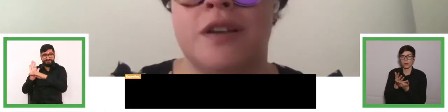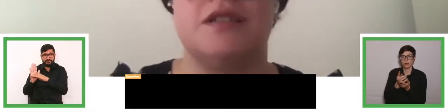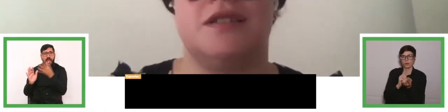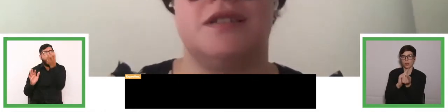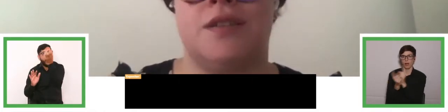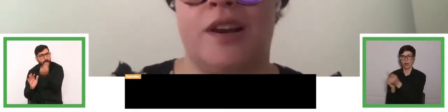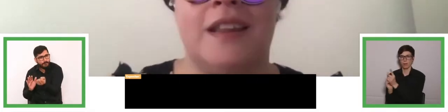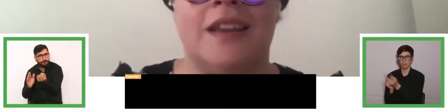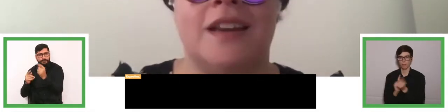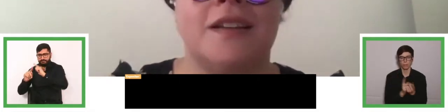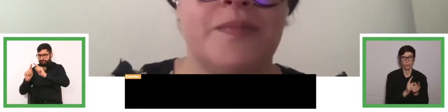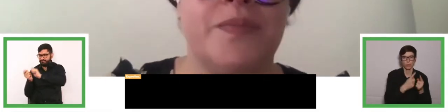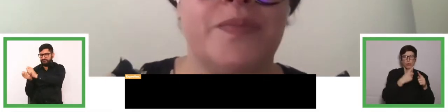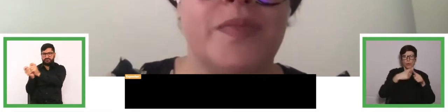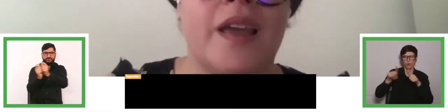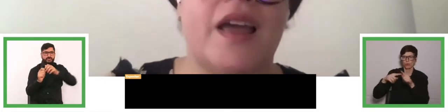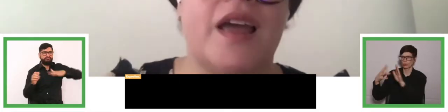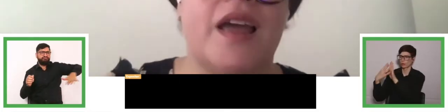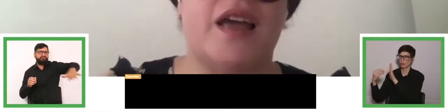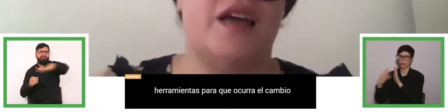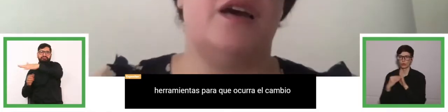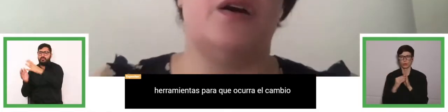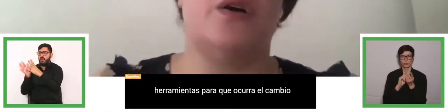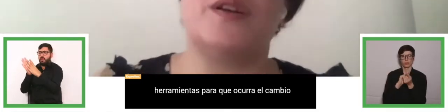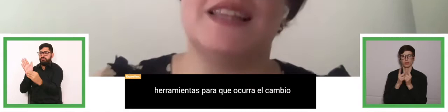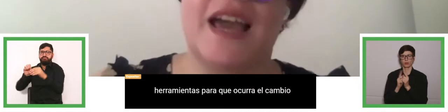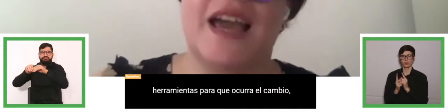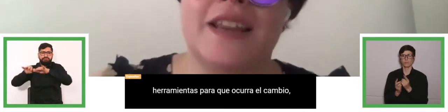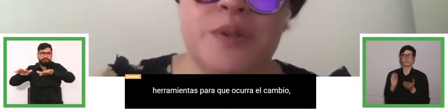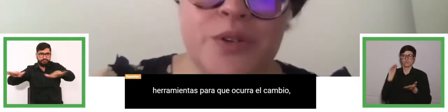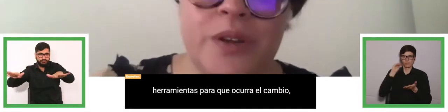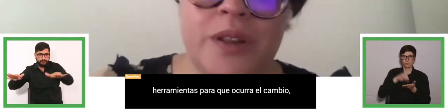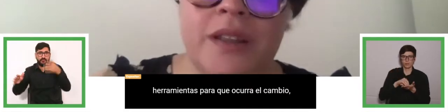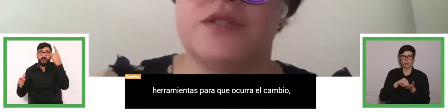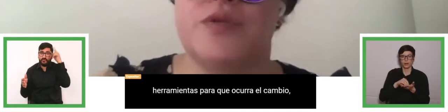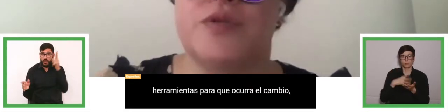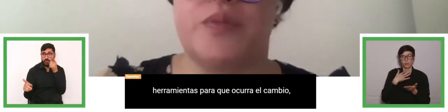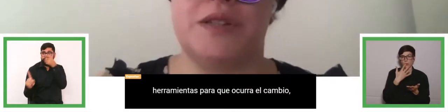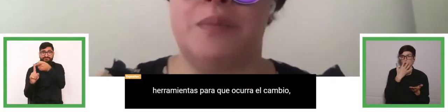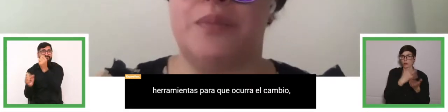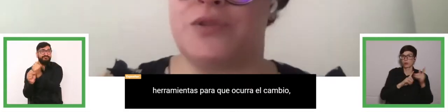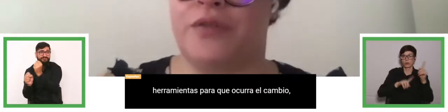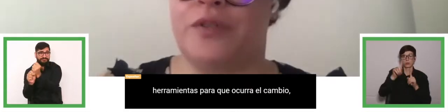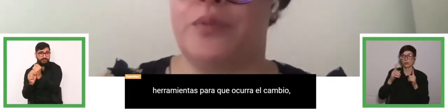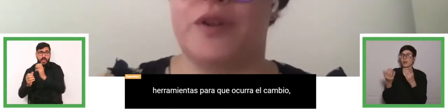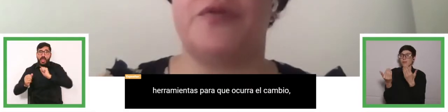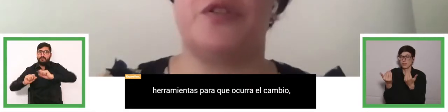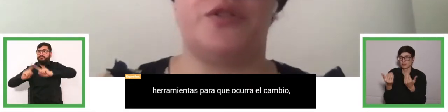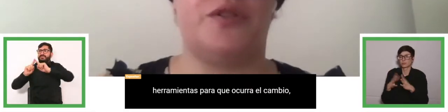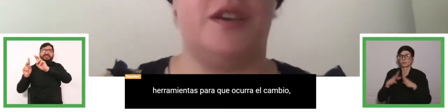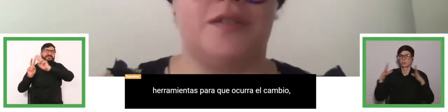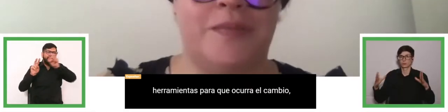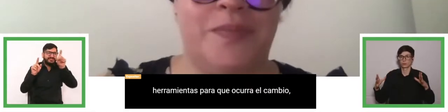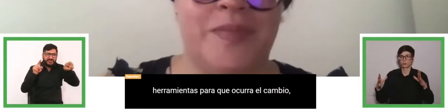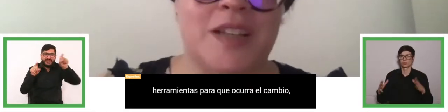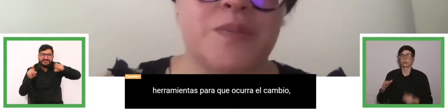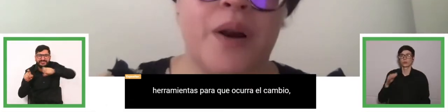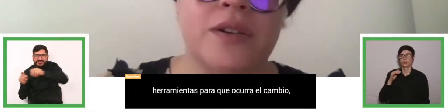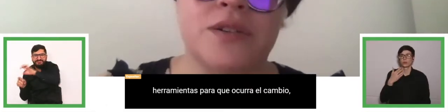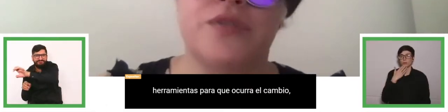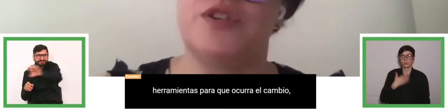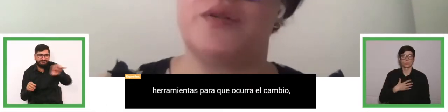their innovation is severely needed. We are delighted to be joining the Zero Project Infrastructure Program for the third